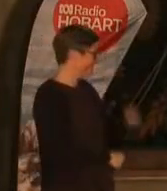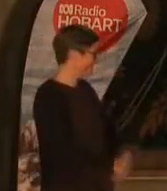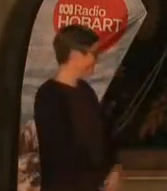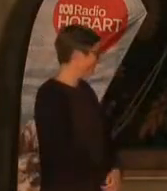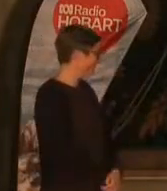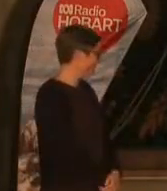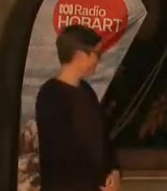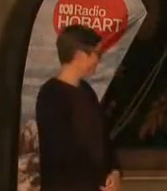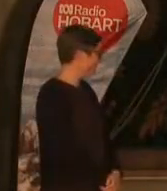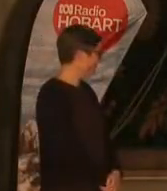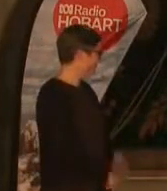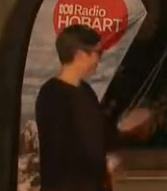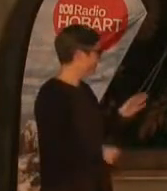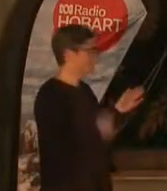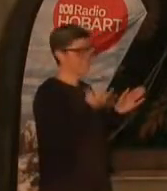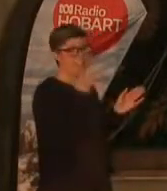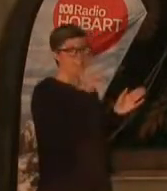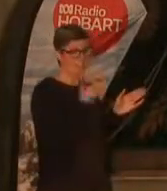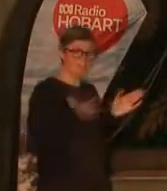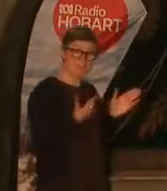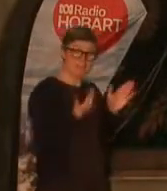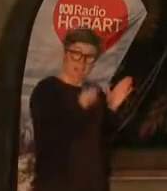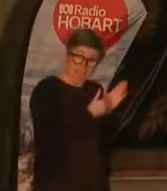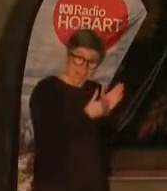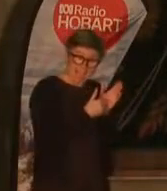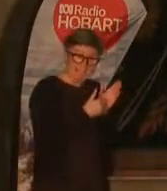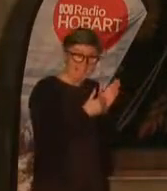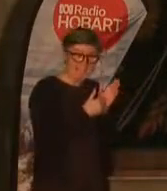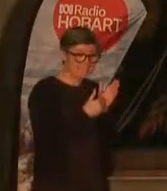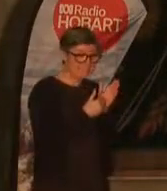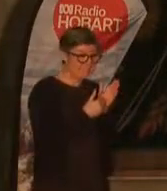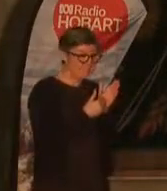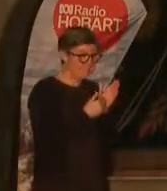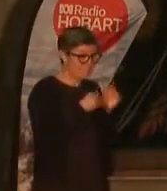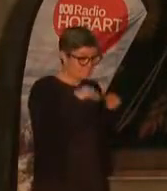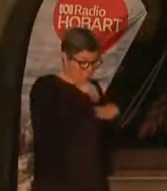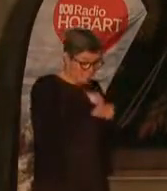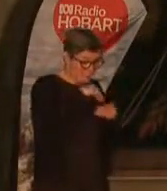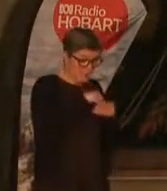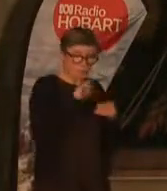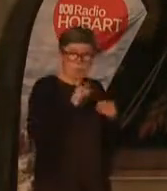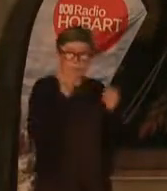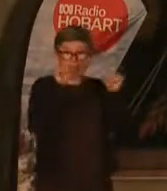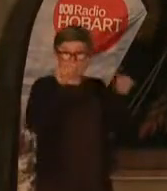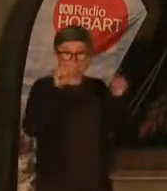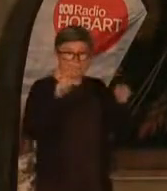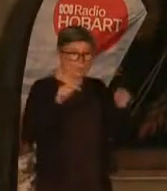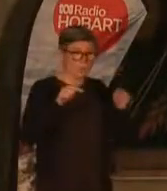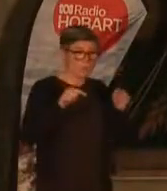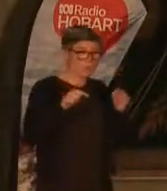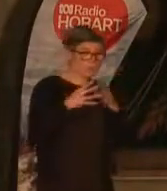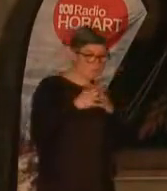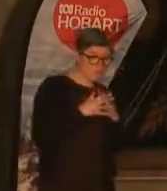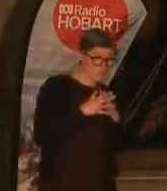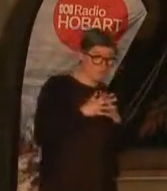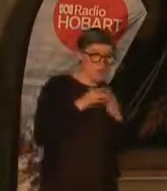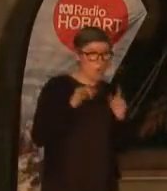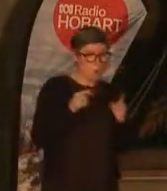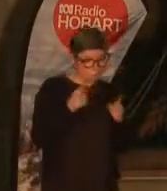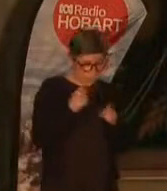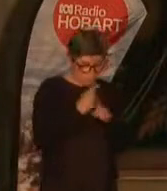Nice. So did you have anything to add to this idea of internal or external validation, or indeed decolonising of Western institutions,